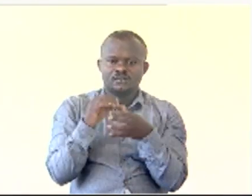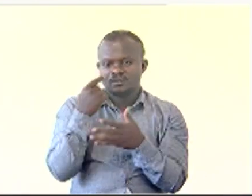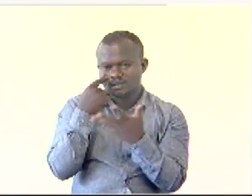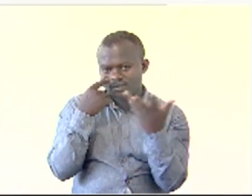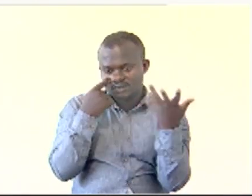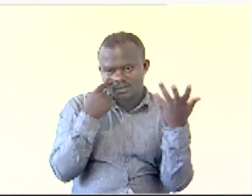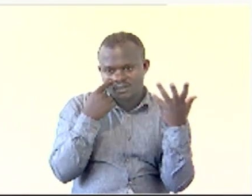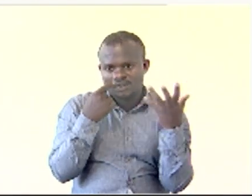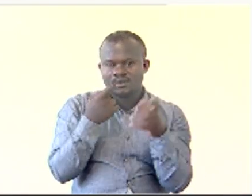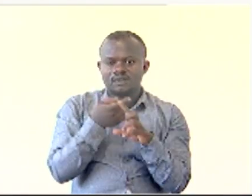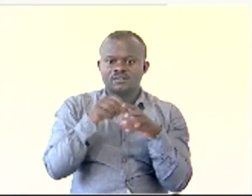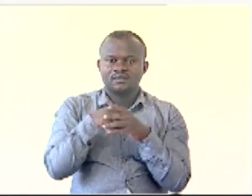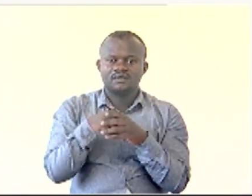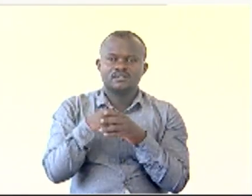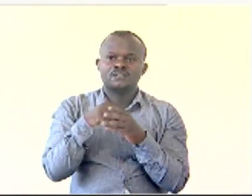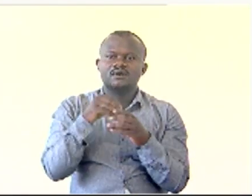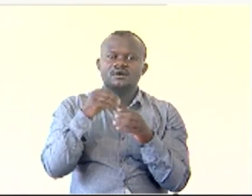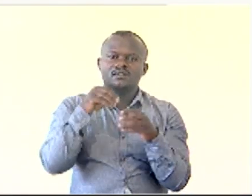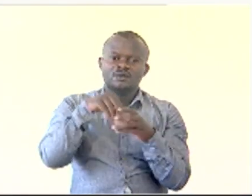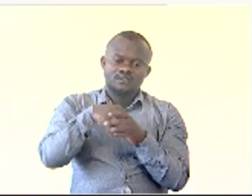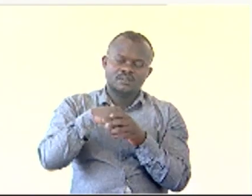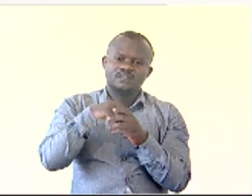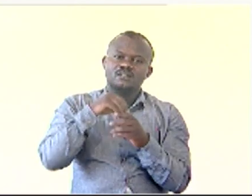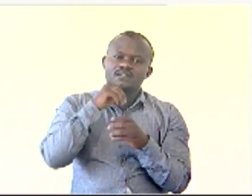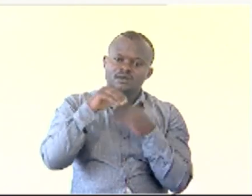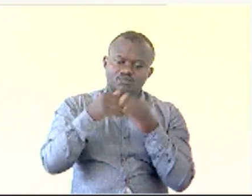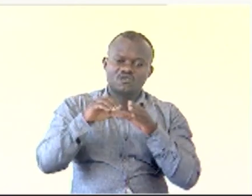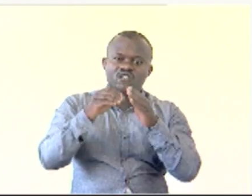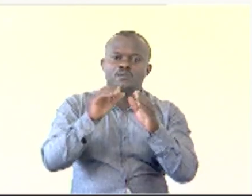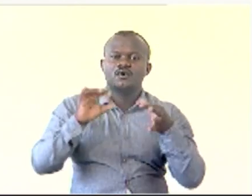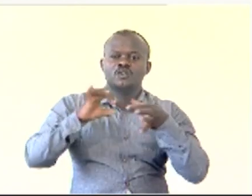from immovable joints? Sorry.